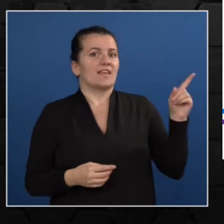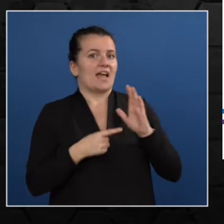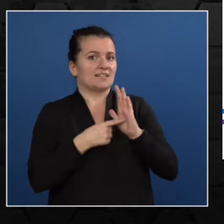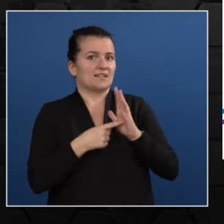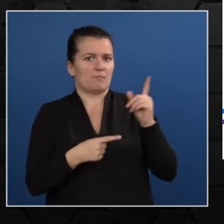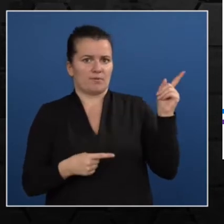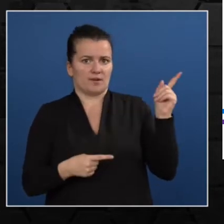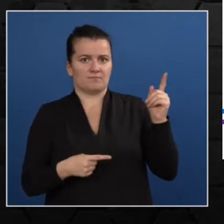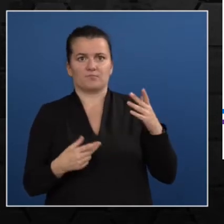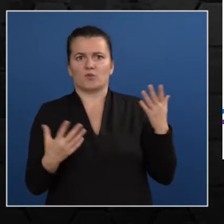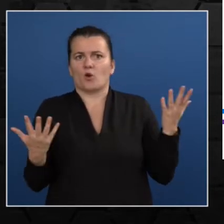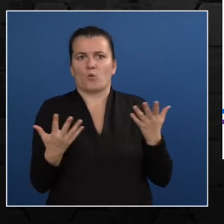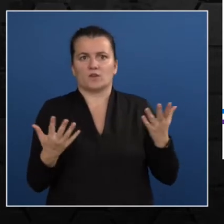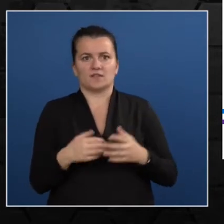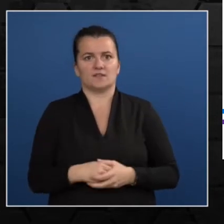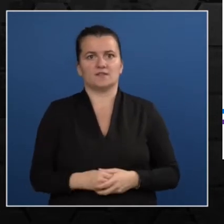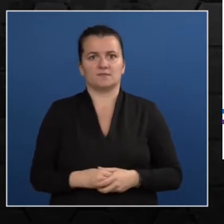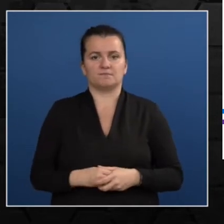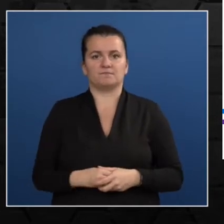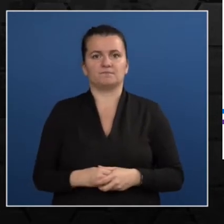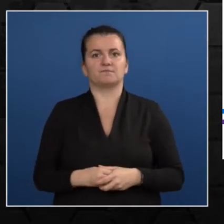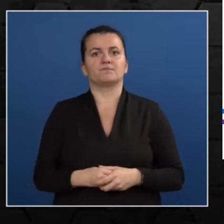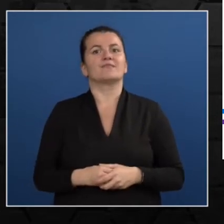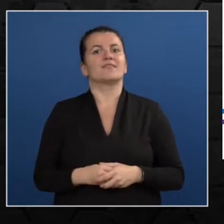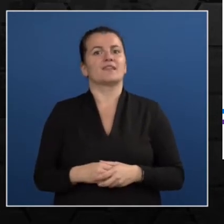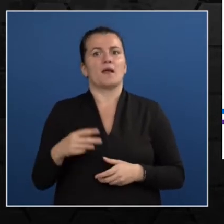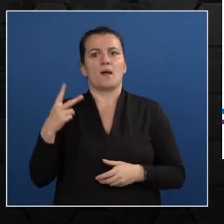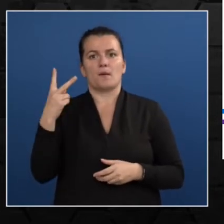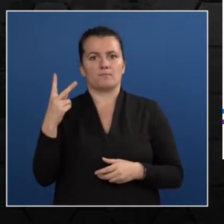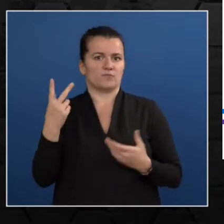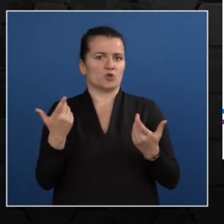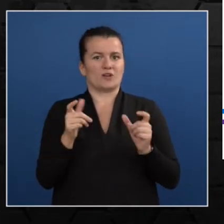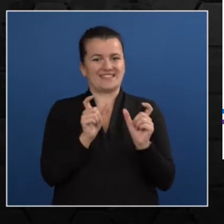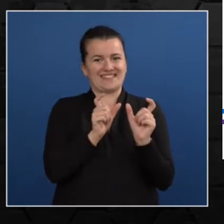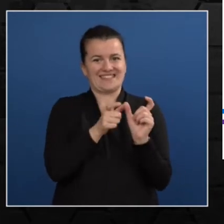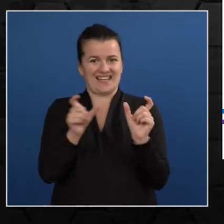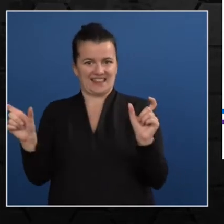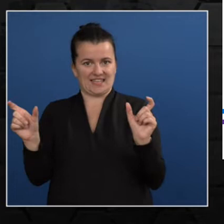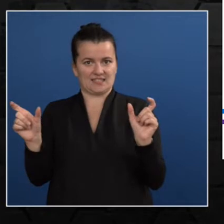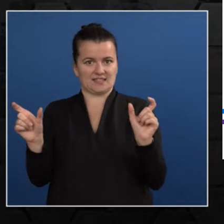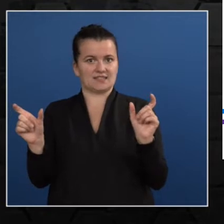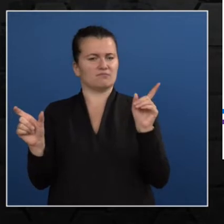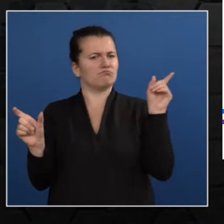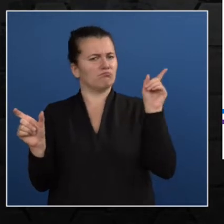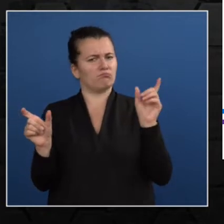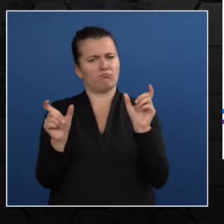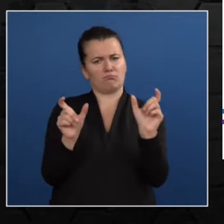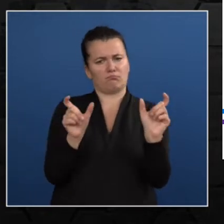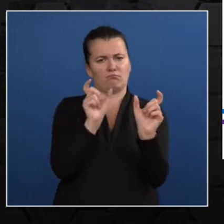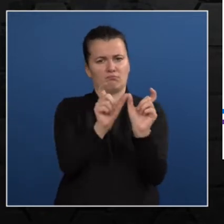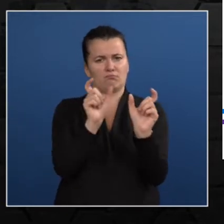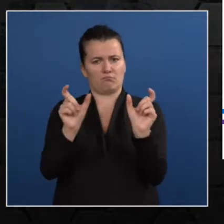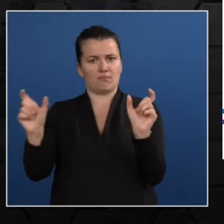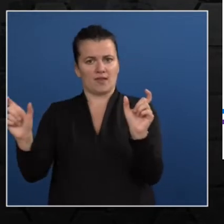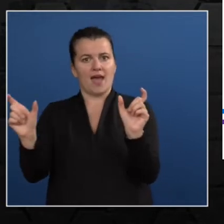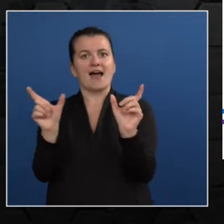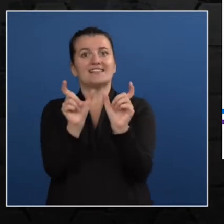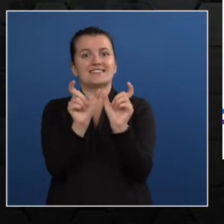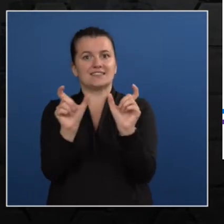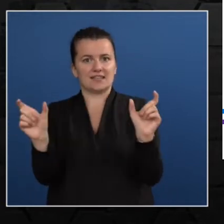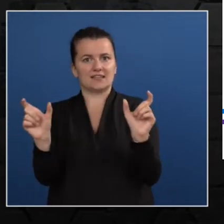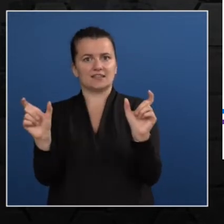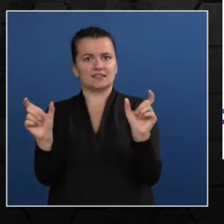does is this basically parses your sentence, and it evaluates your sentence and